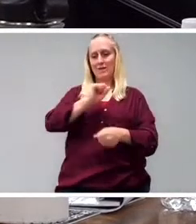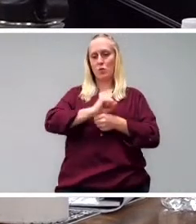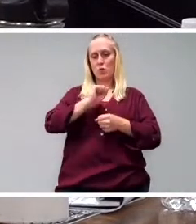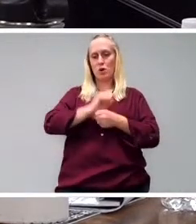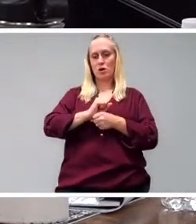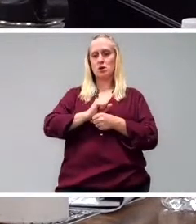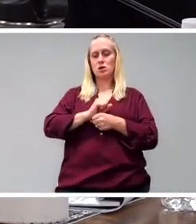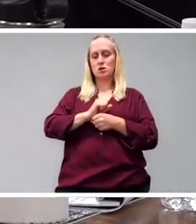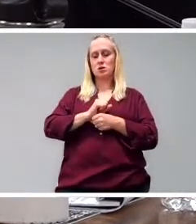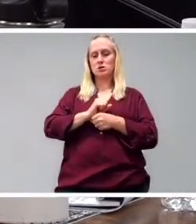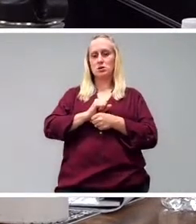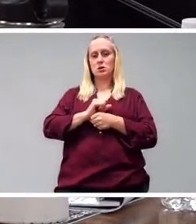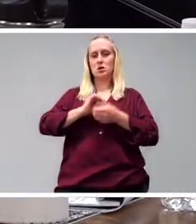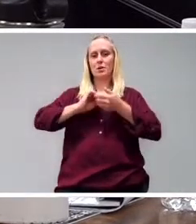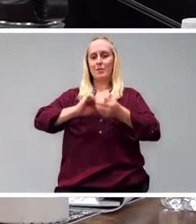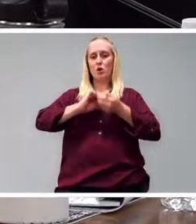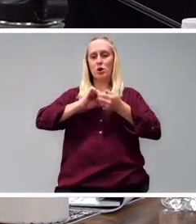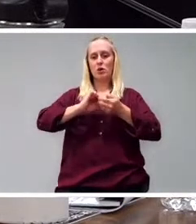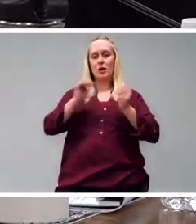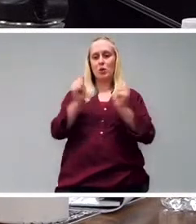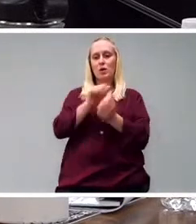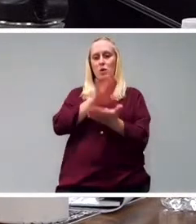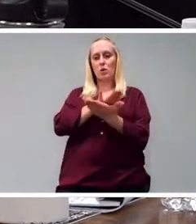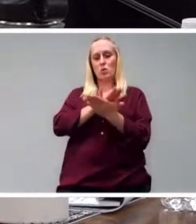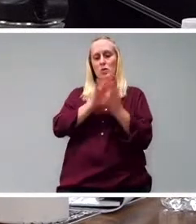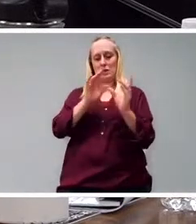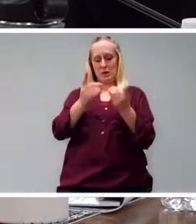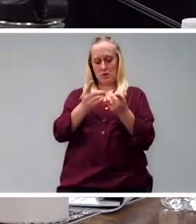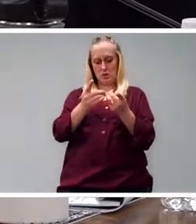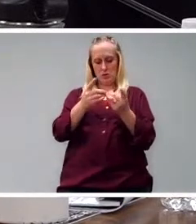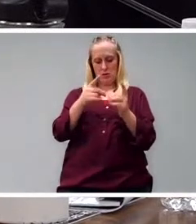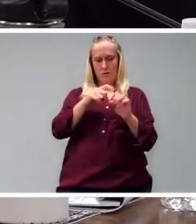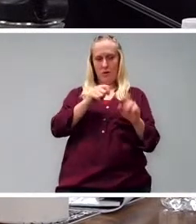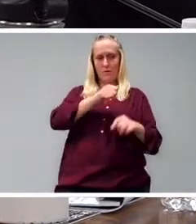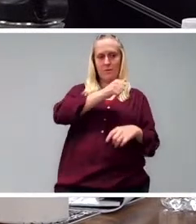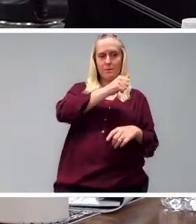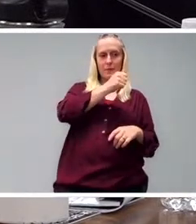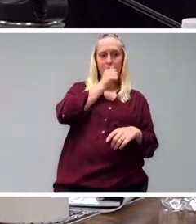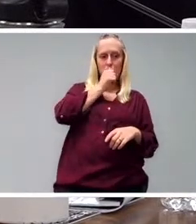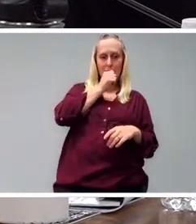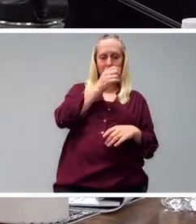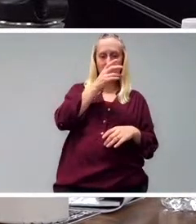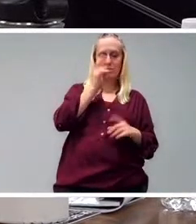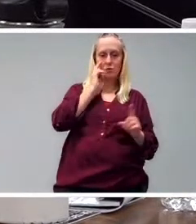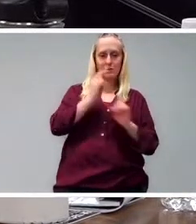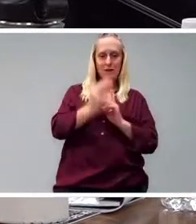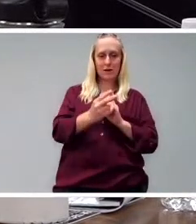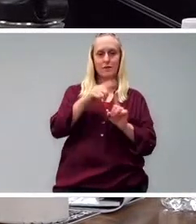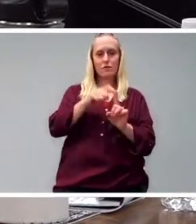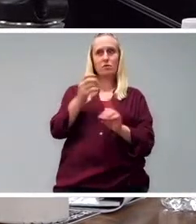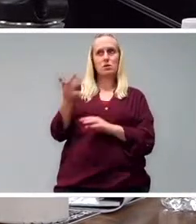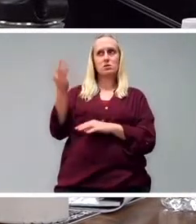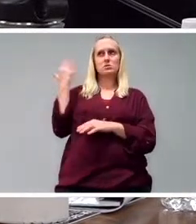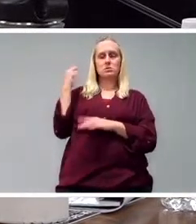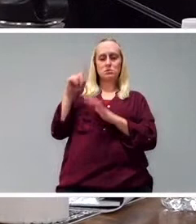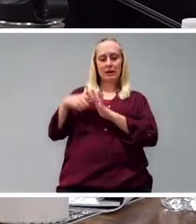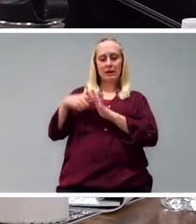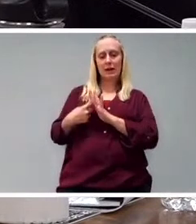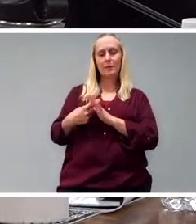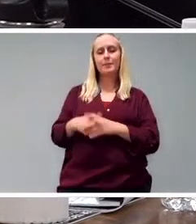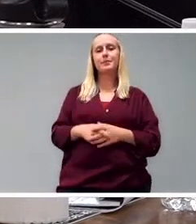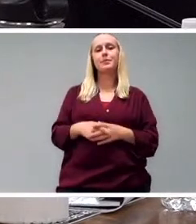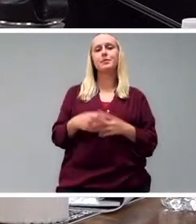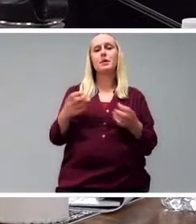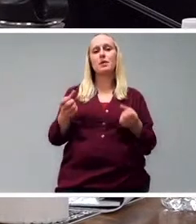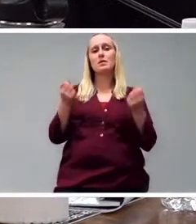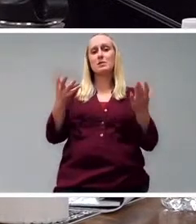in partnership with the school district from the private perspective from the very beginning. Mm-hmm. There's countless